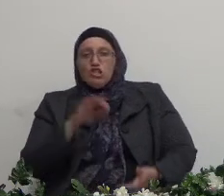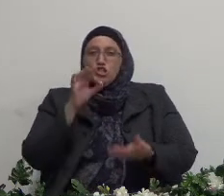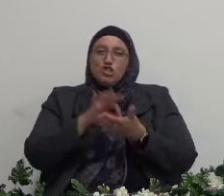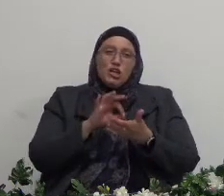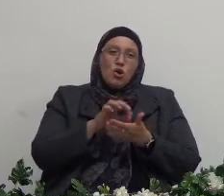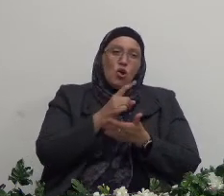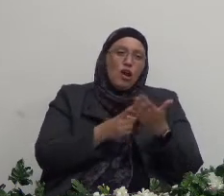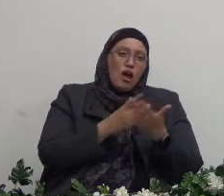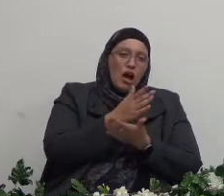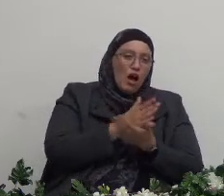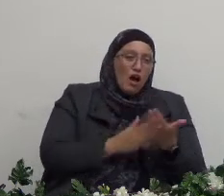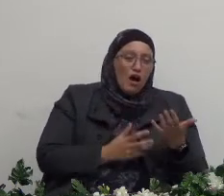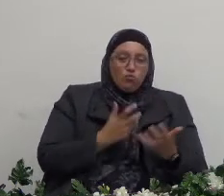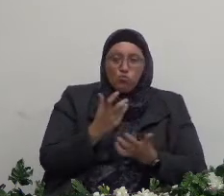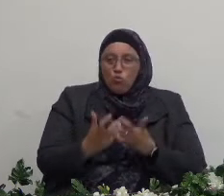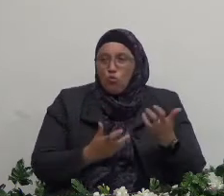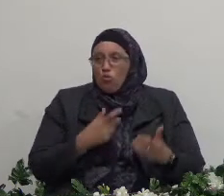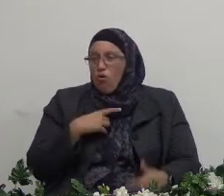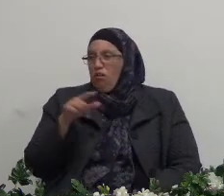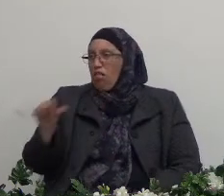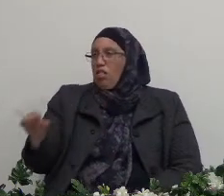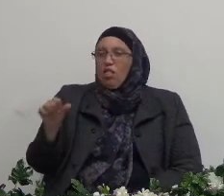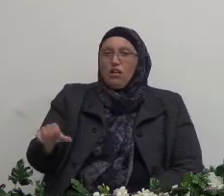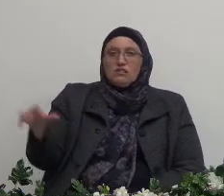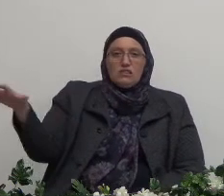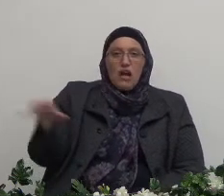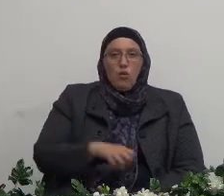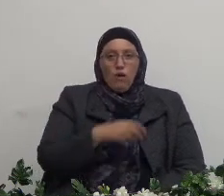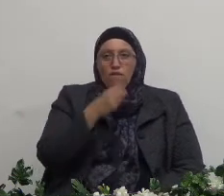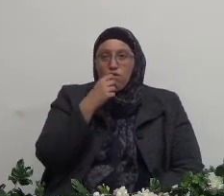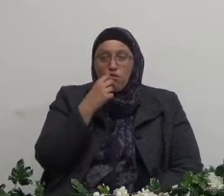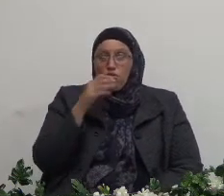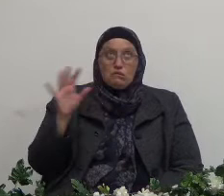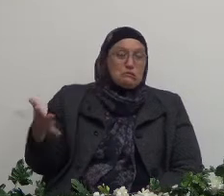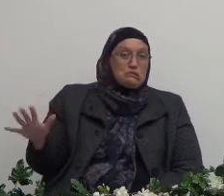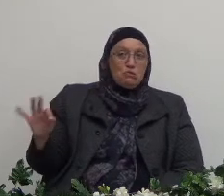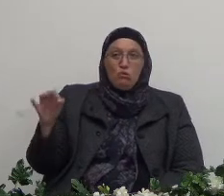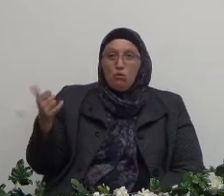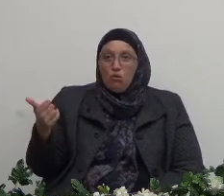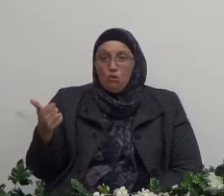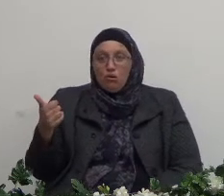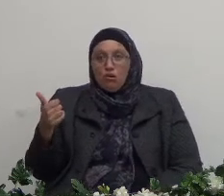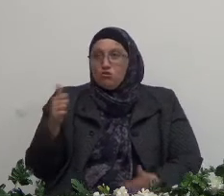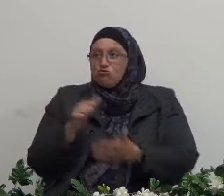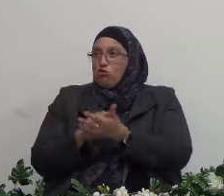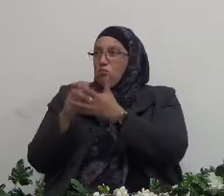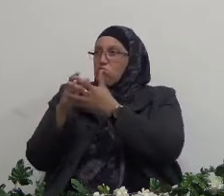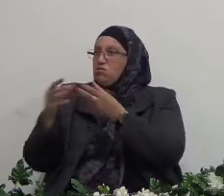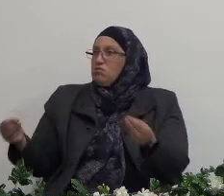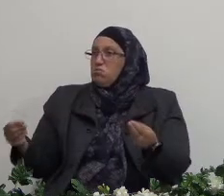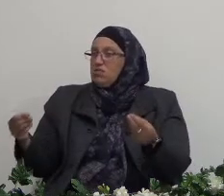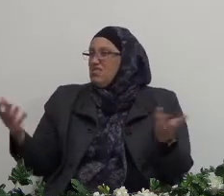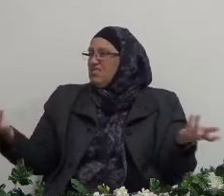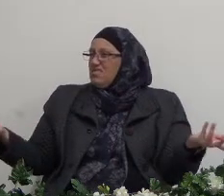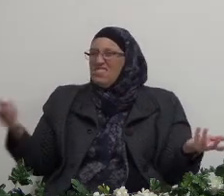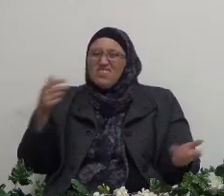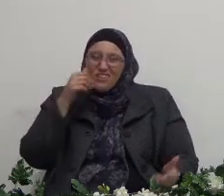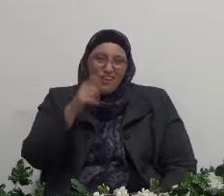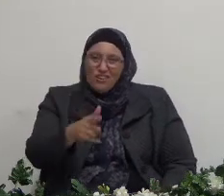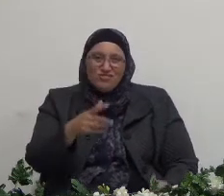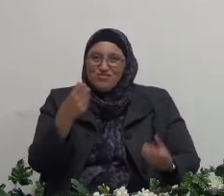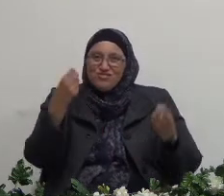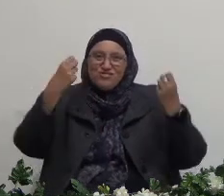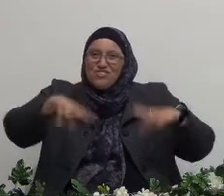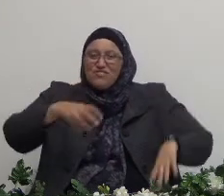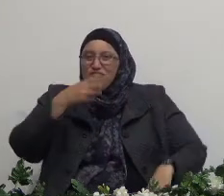ate from some takeaway on the side of the road that I've never seen before, and the shop disappeared when I turned around. You know, one of these things that they